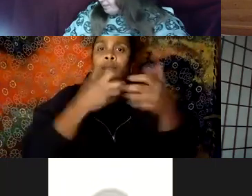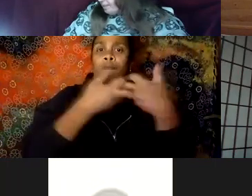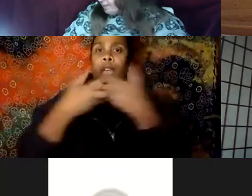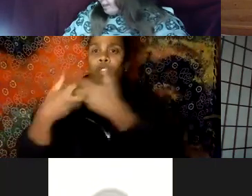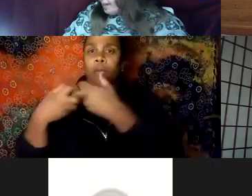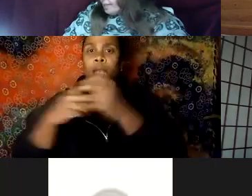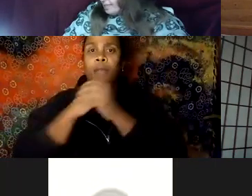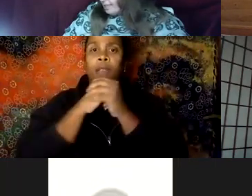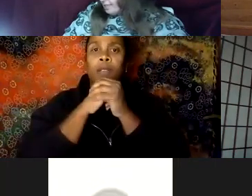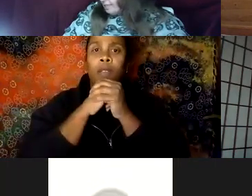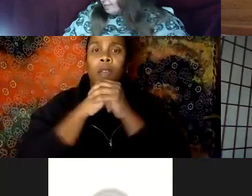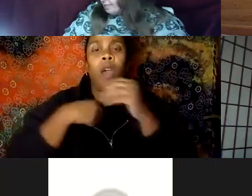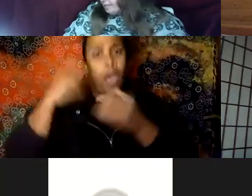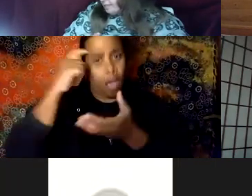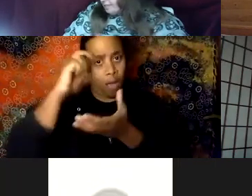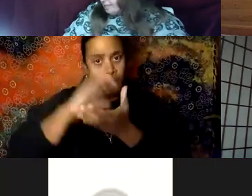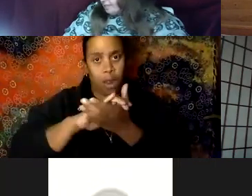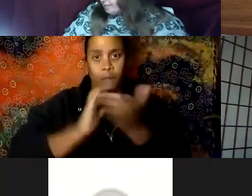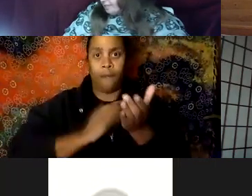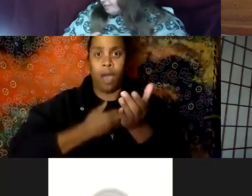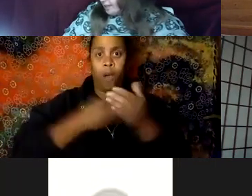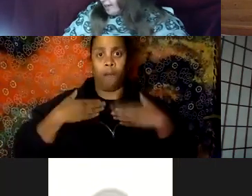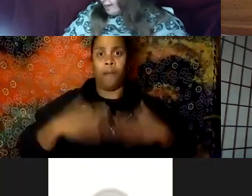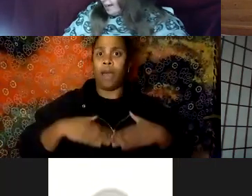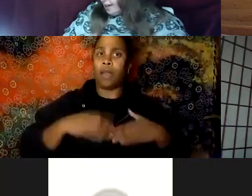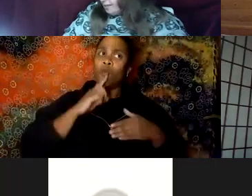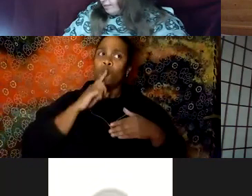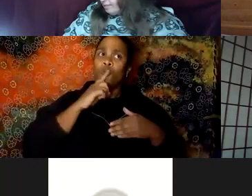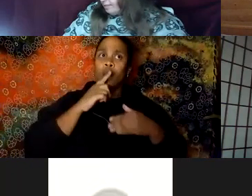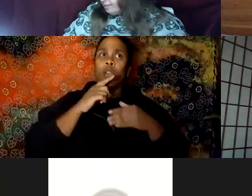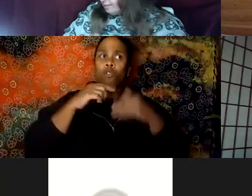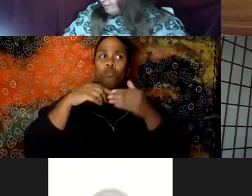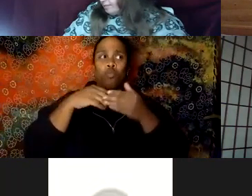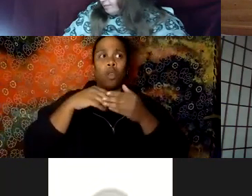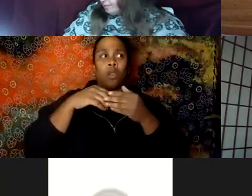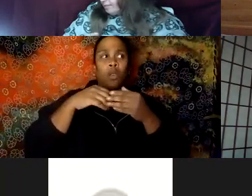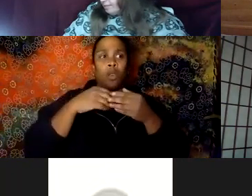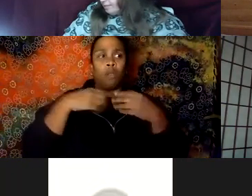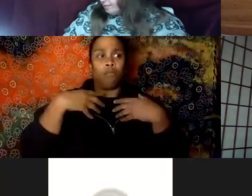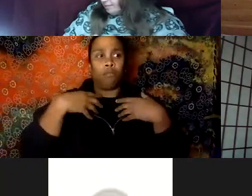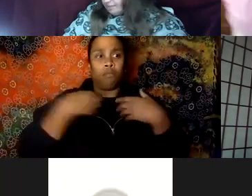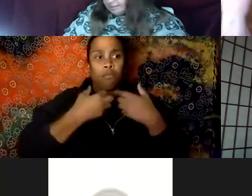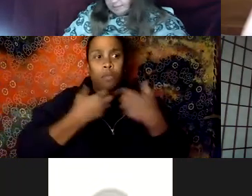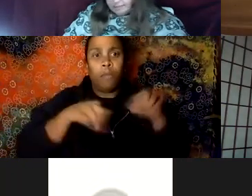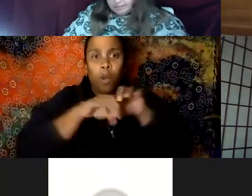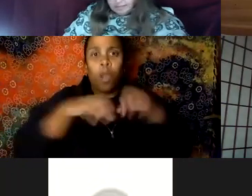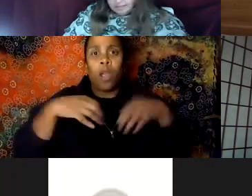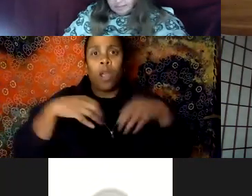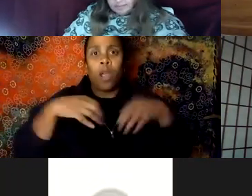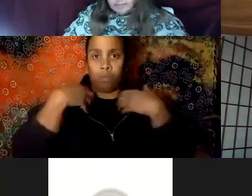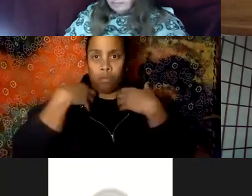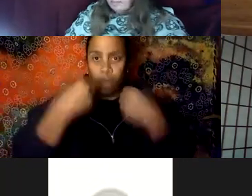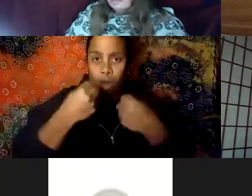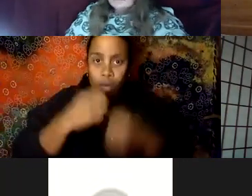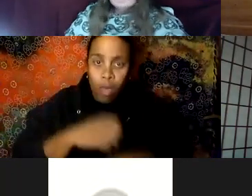believe that our bodies are just such useful vessels. And then also they're like, we're an antenna. Our whole being is an antenna, right? Information comes through